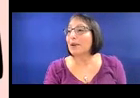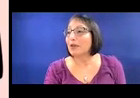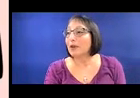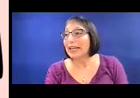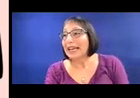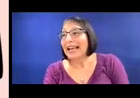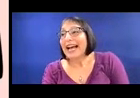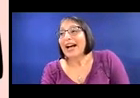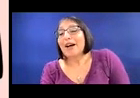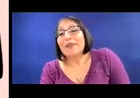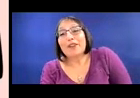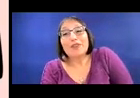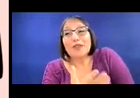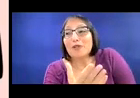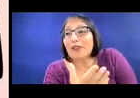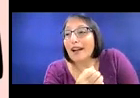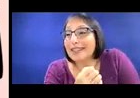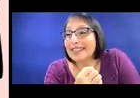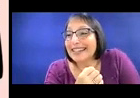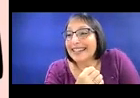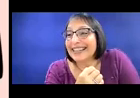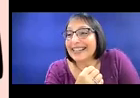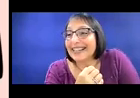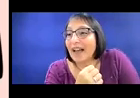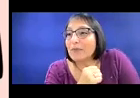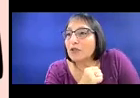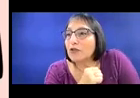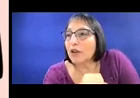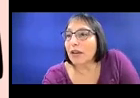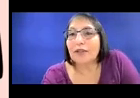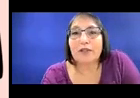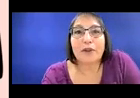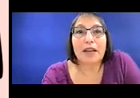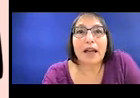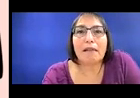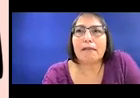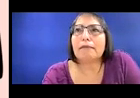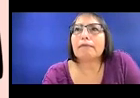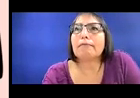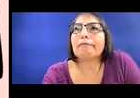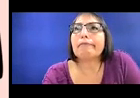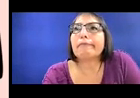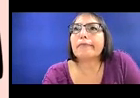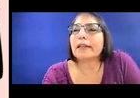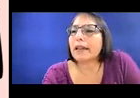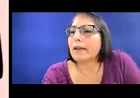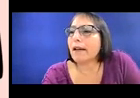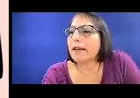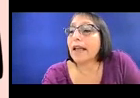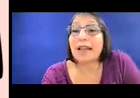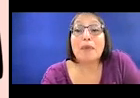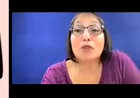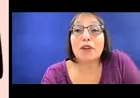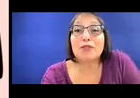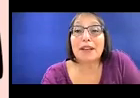behind my screen. Using Google Docs, I'm still sharing screen. Oh, did I not?